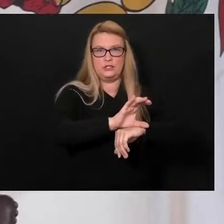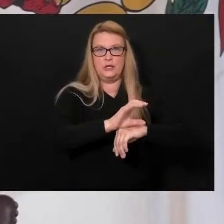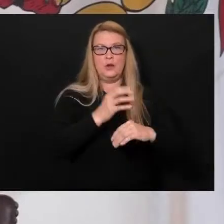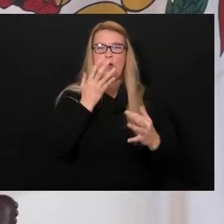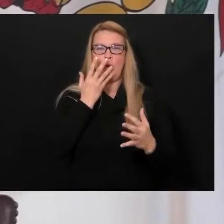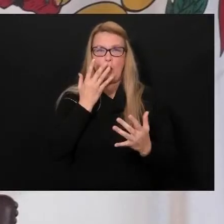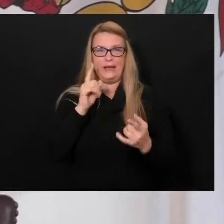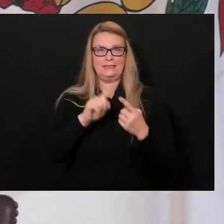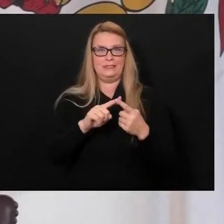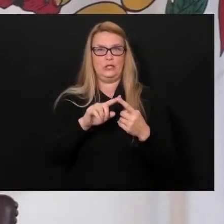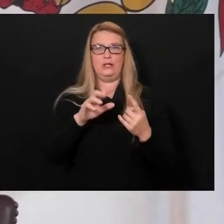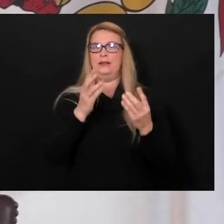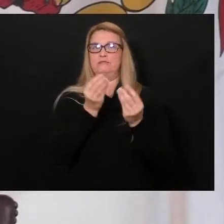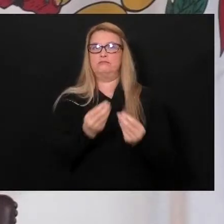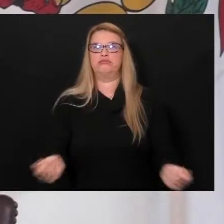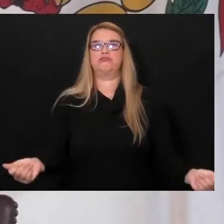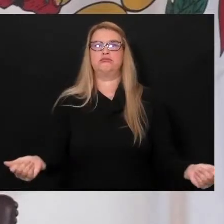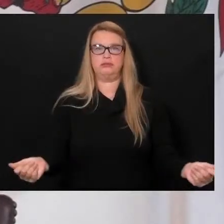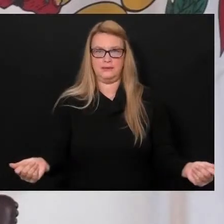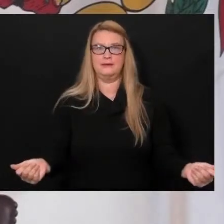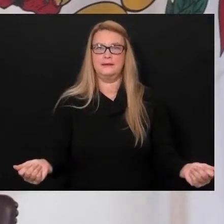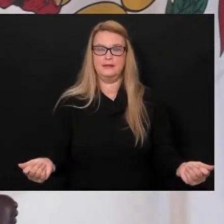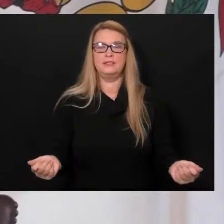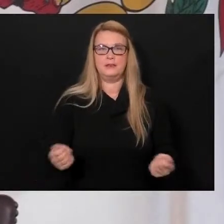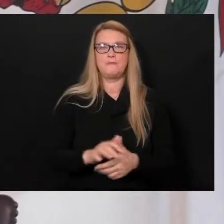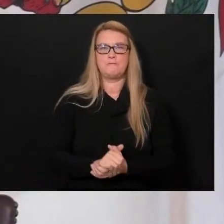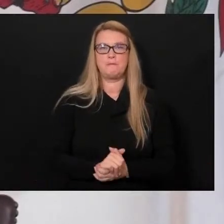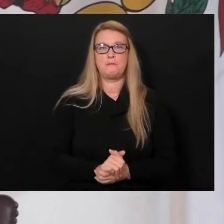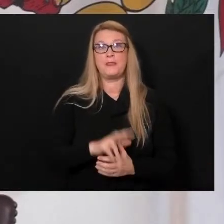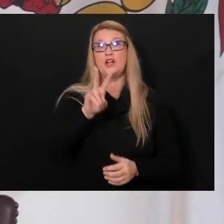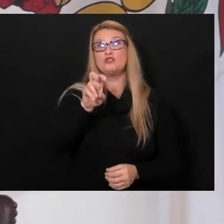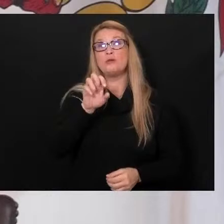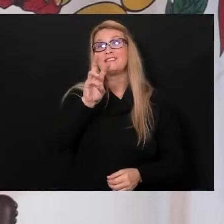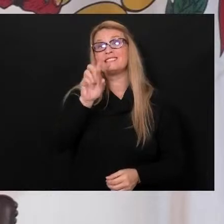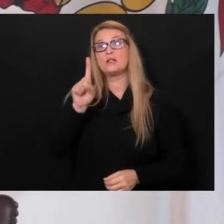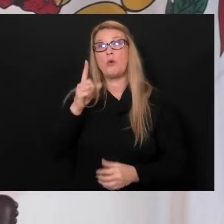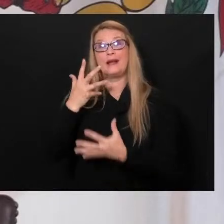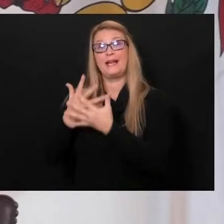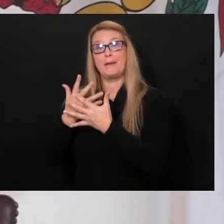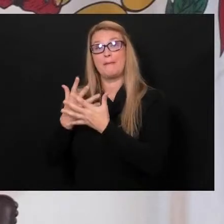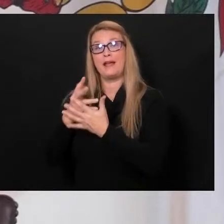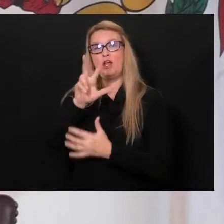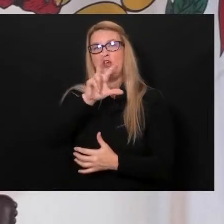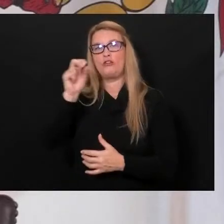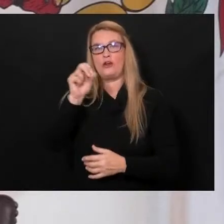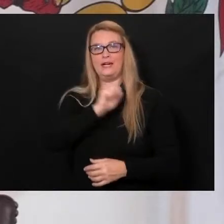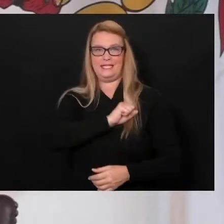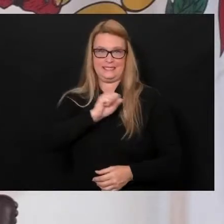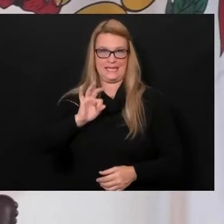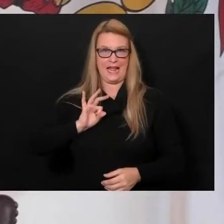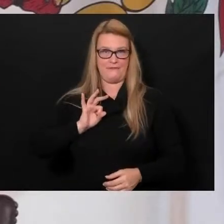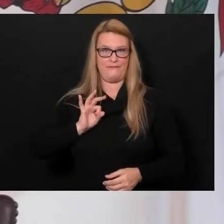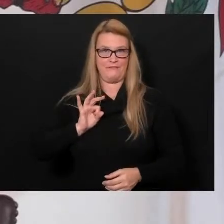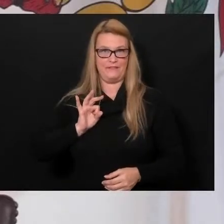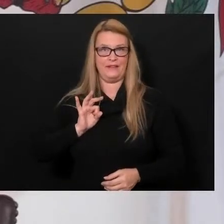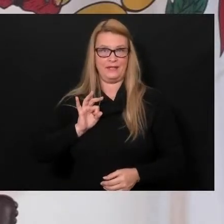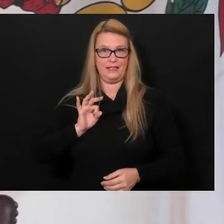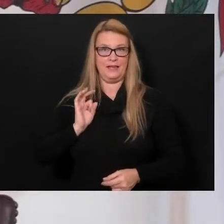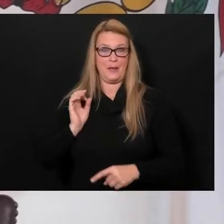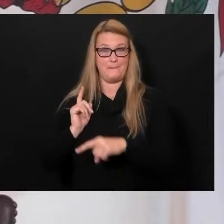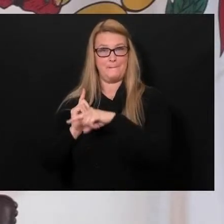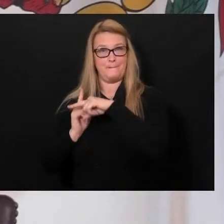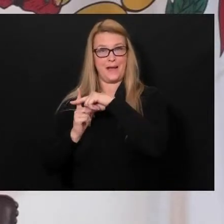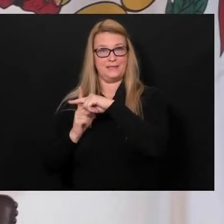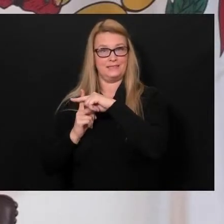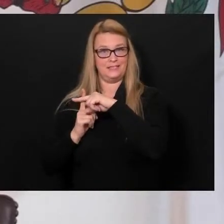thing. We got 261 inmate and 30 staff, cases that are in